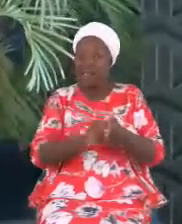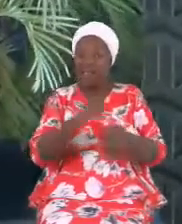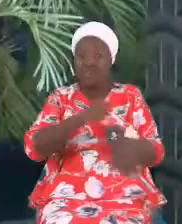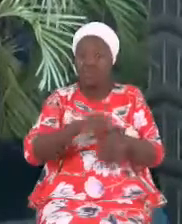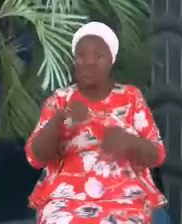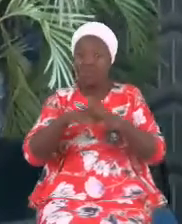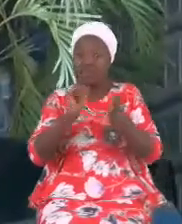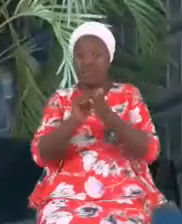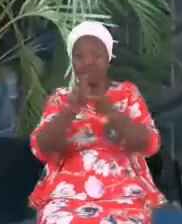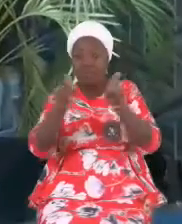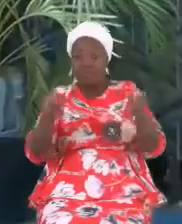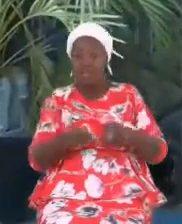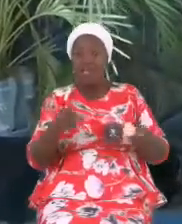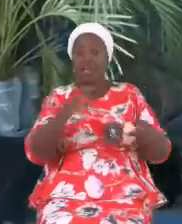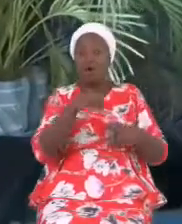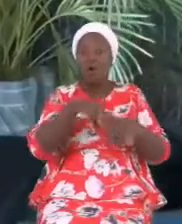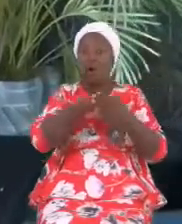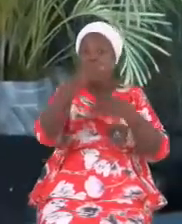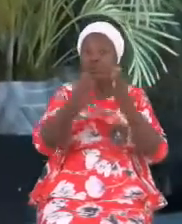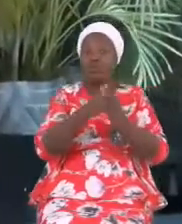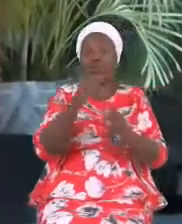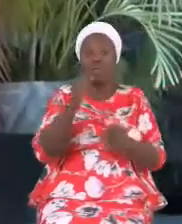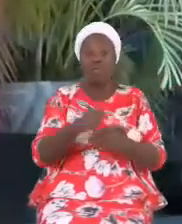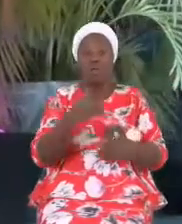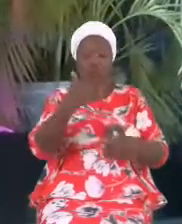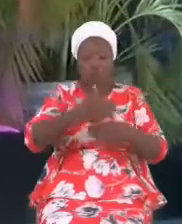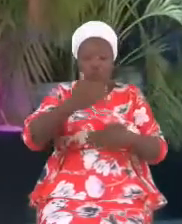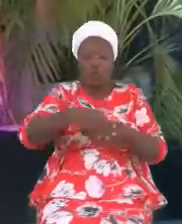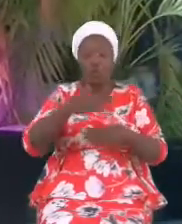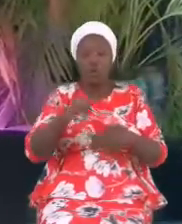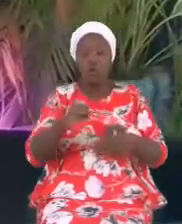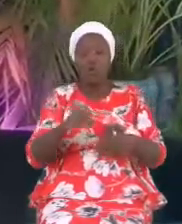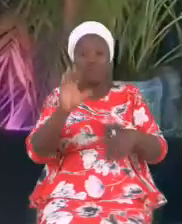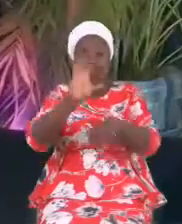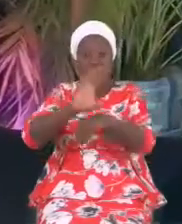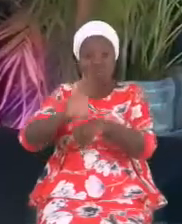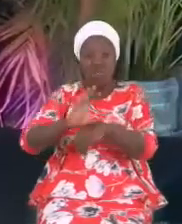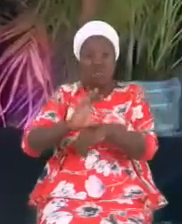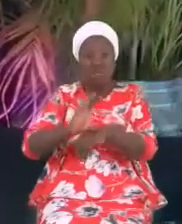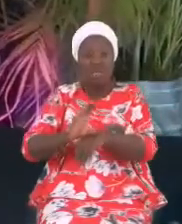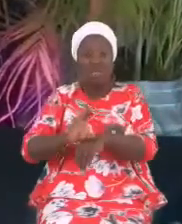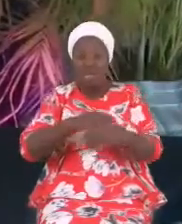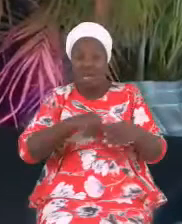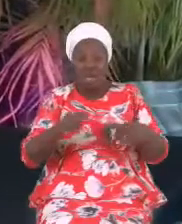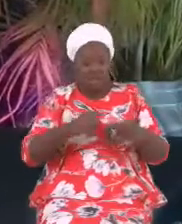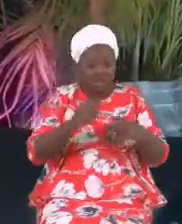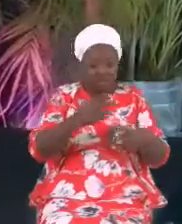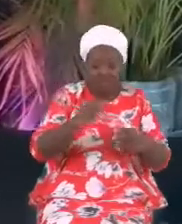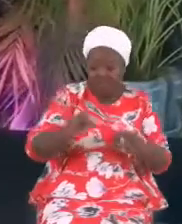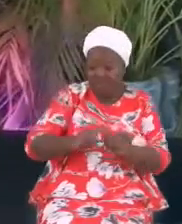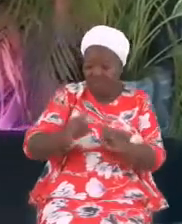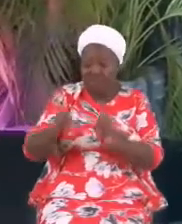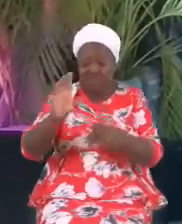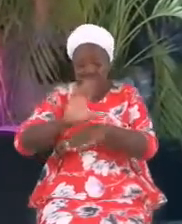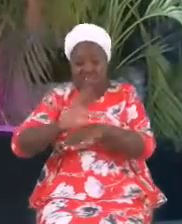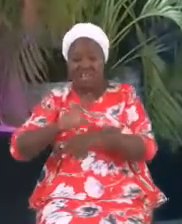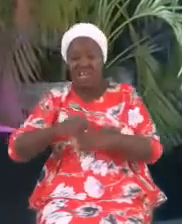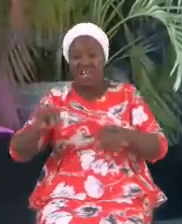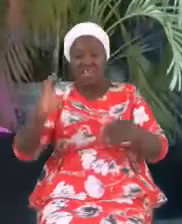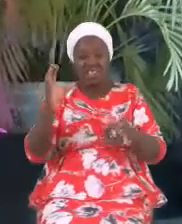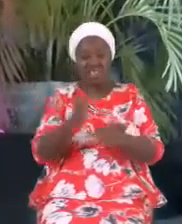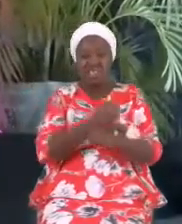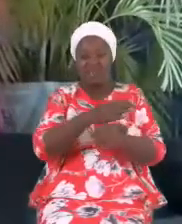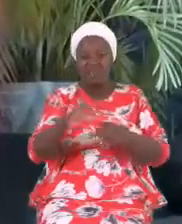place, all the wars of denomination and sectionalism and tribe and country,